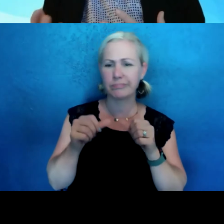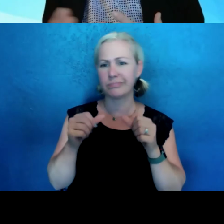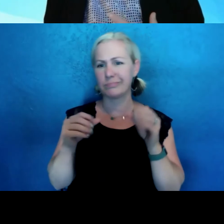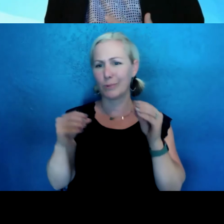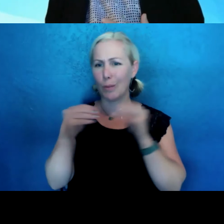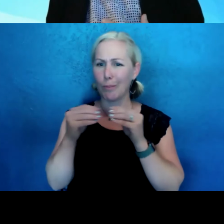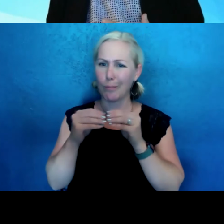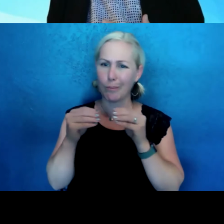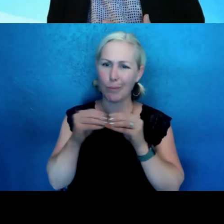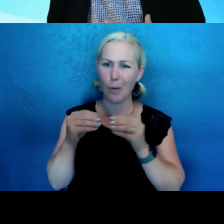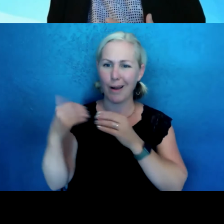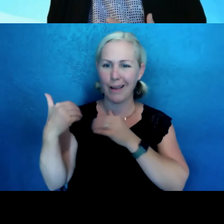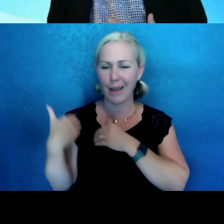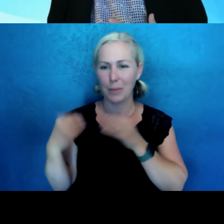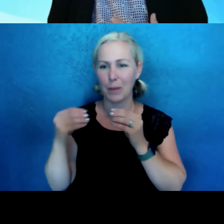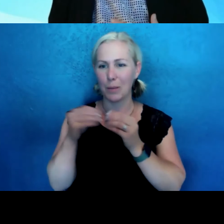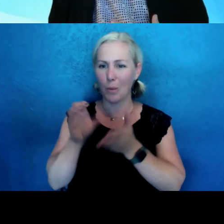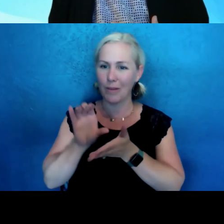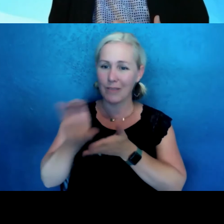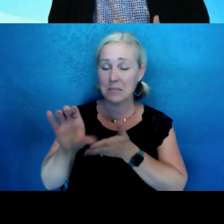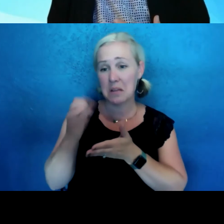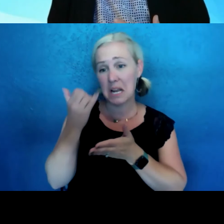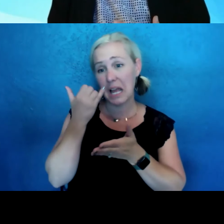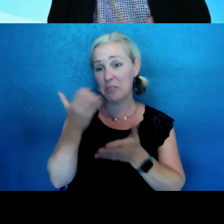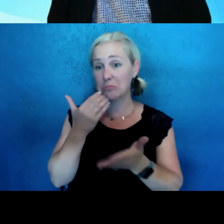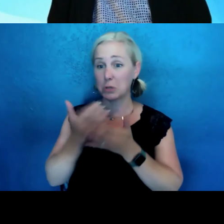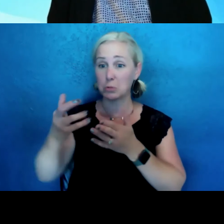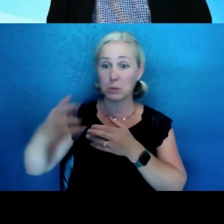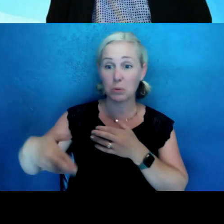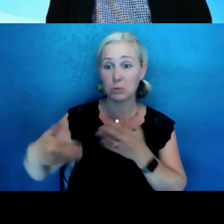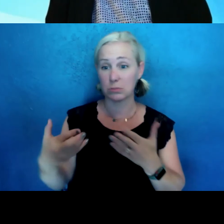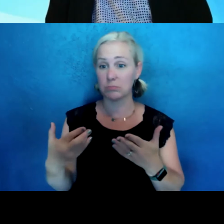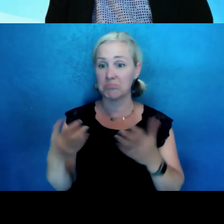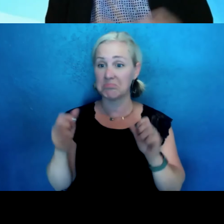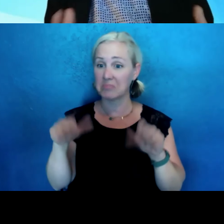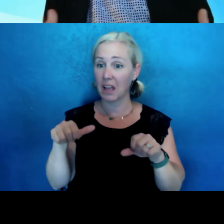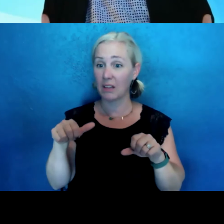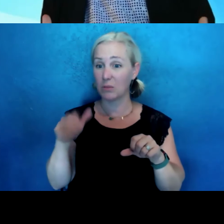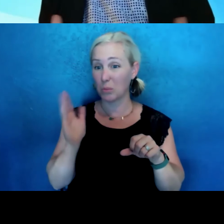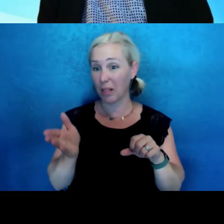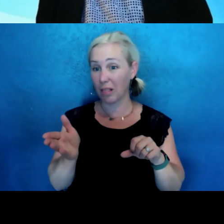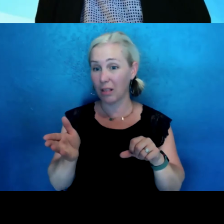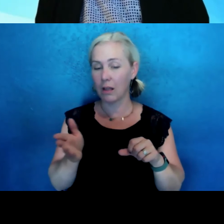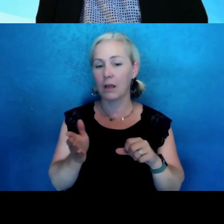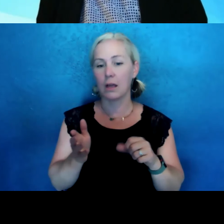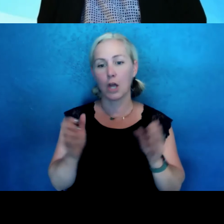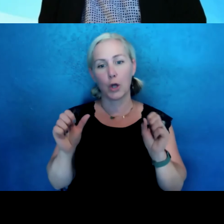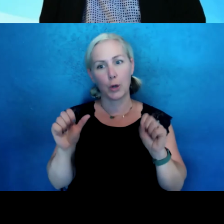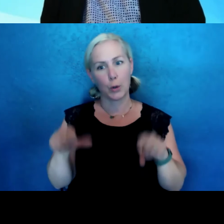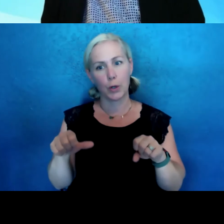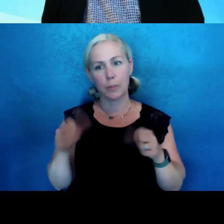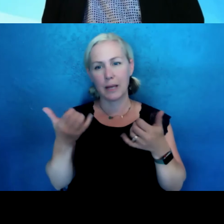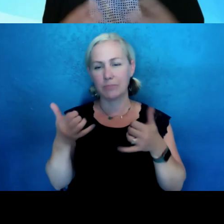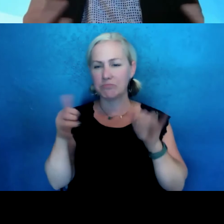investment and more accountability if there's results on that, which we know there can be and will be. It could be, for an example, also a common core